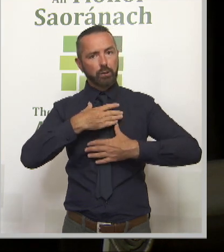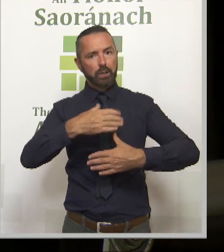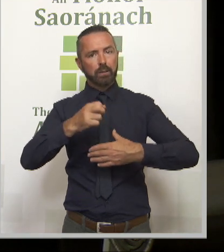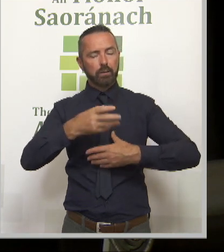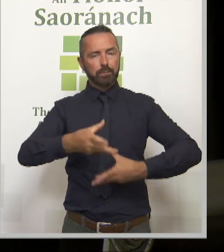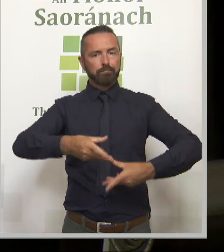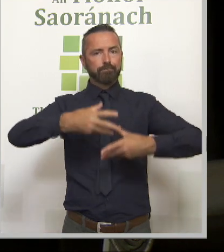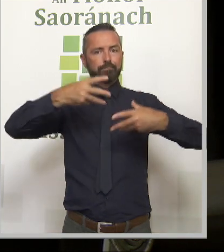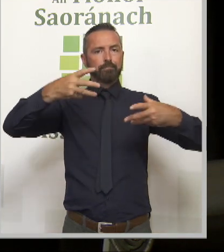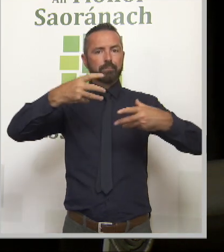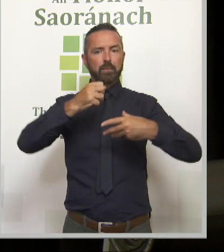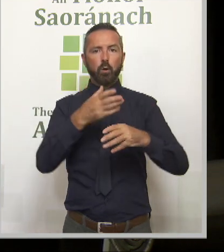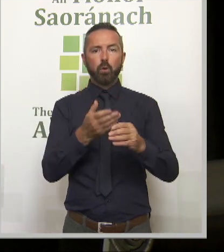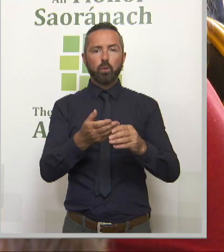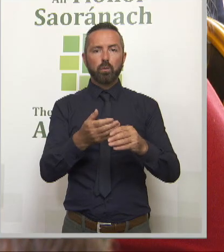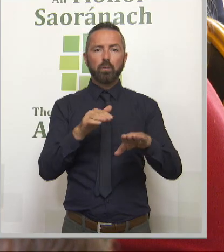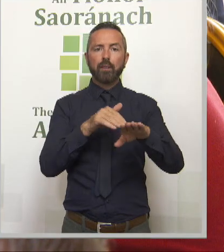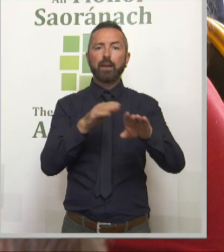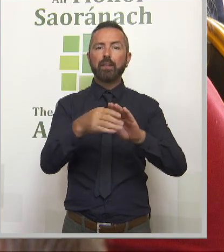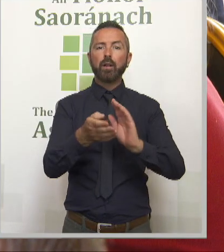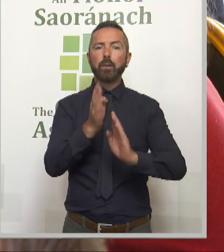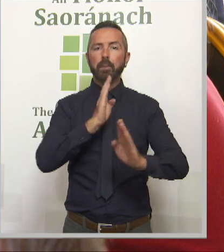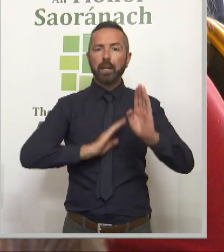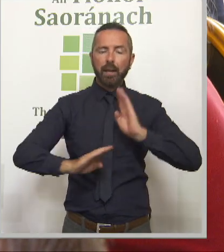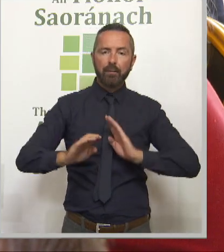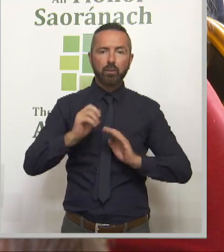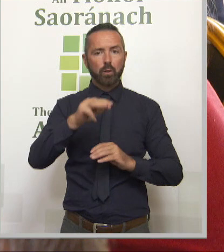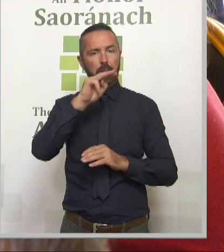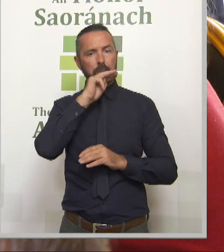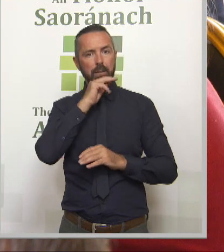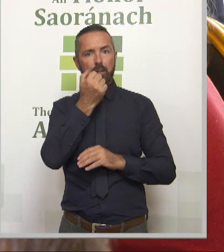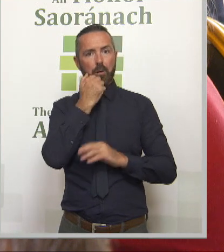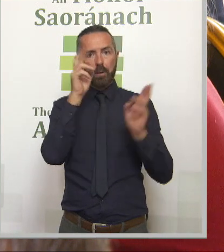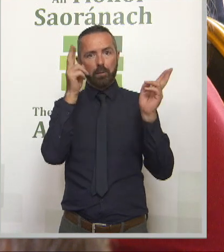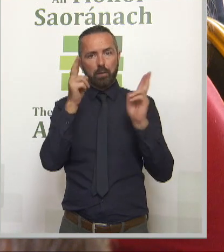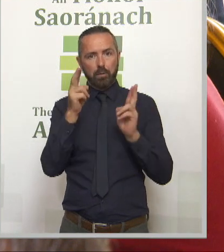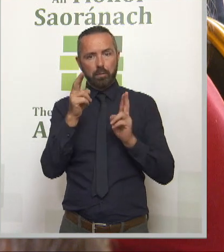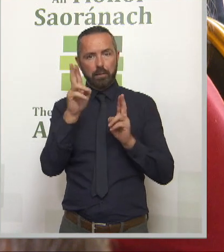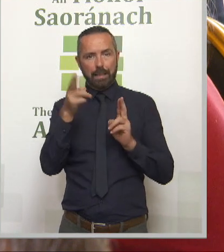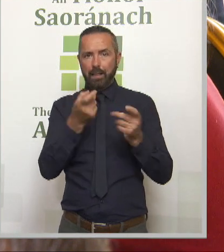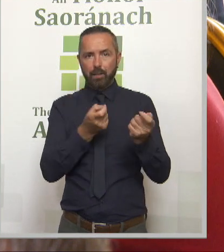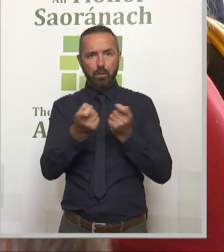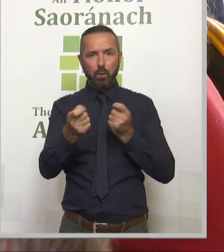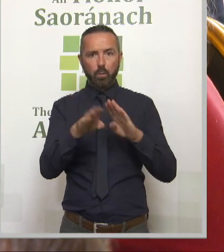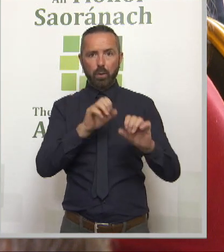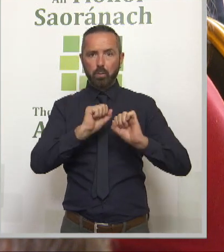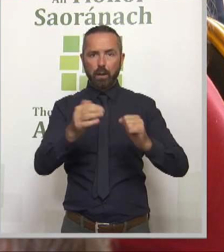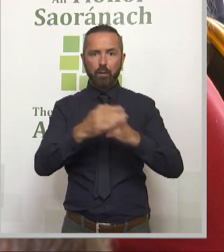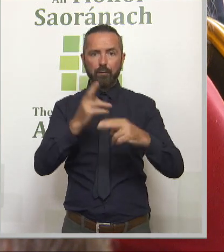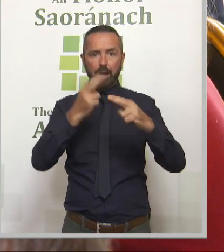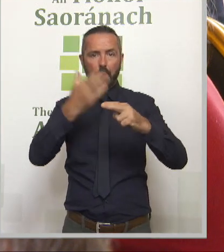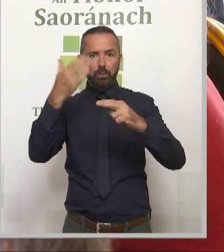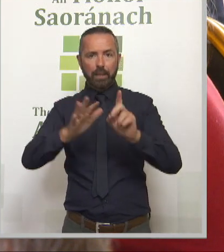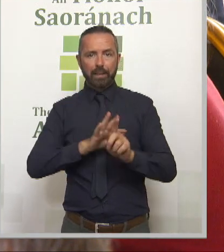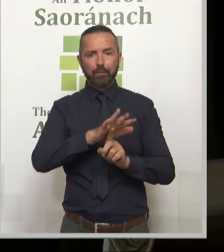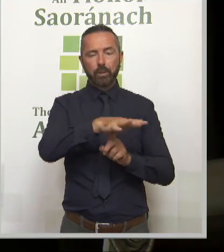interfere with their behavior, their feeding patterns, which means that their condition is lowered and they're less able to cope with other pressures that may come